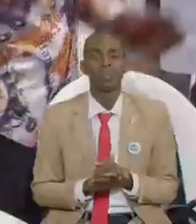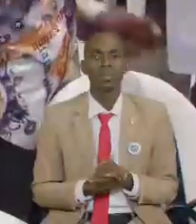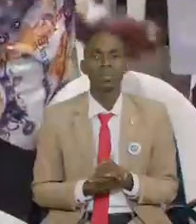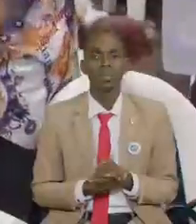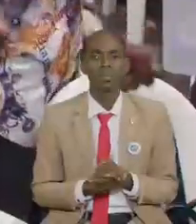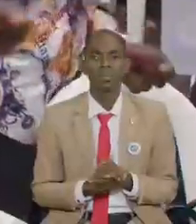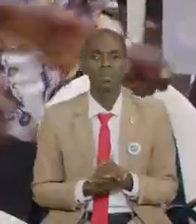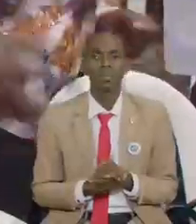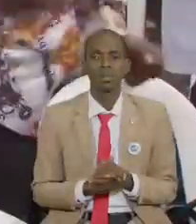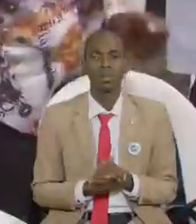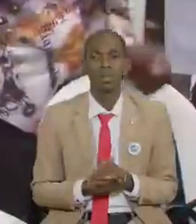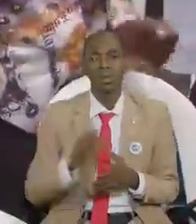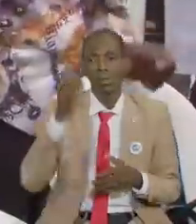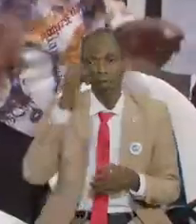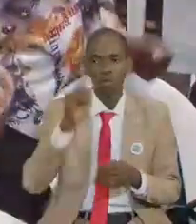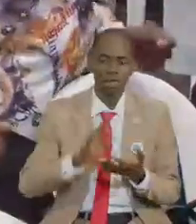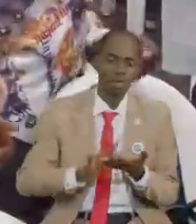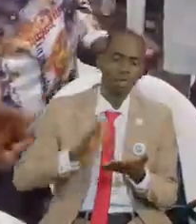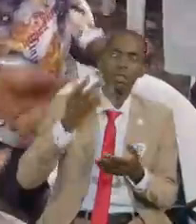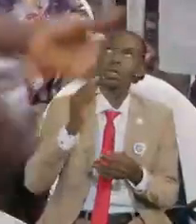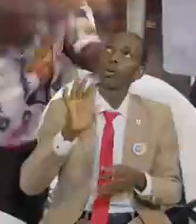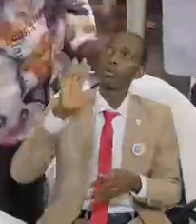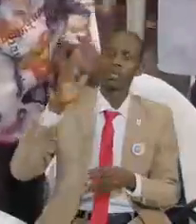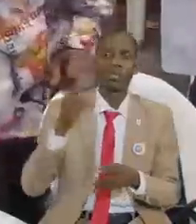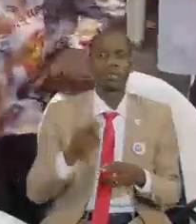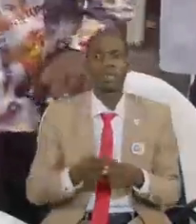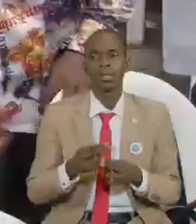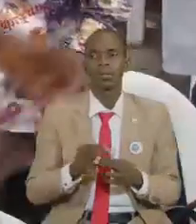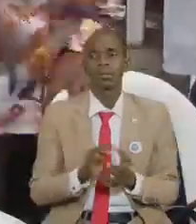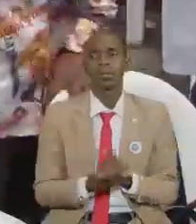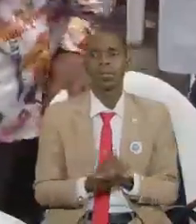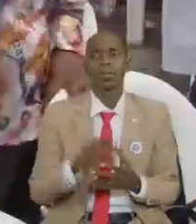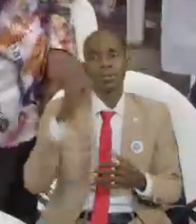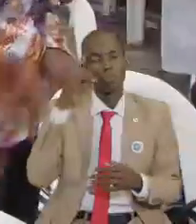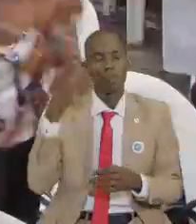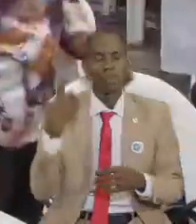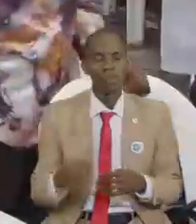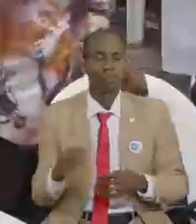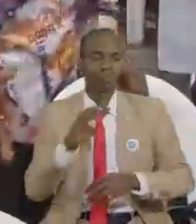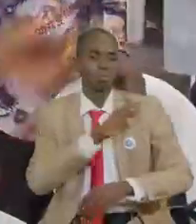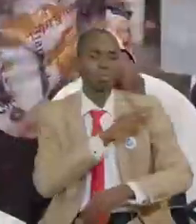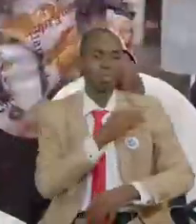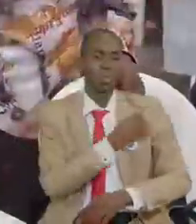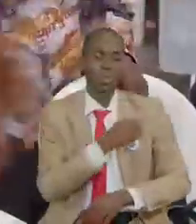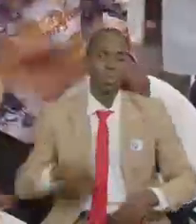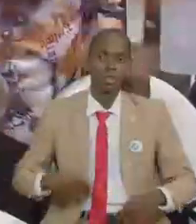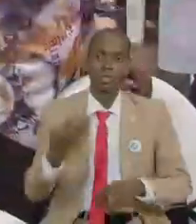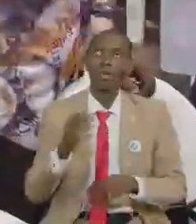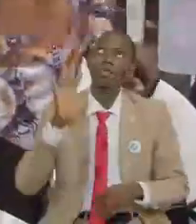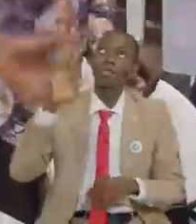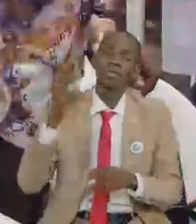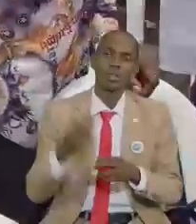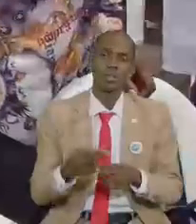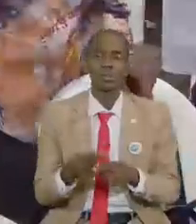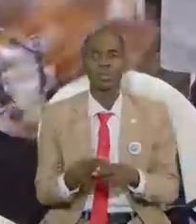For the glory of his name. For the majesty of his name. For